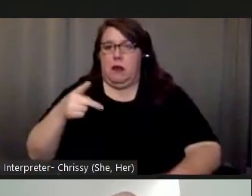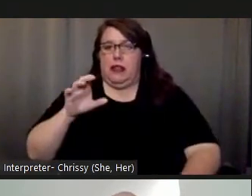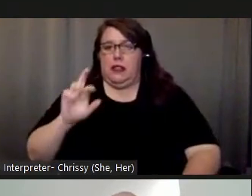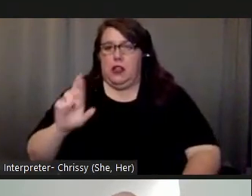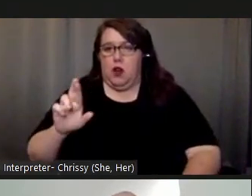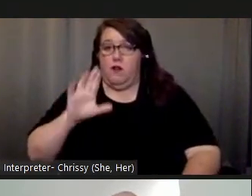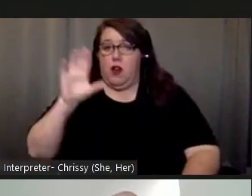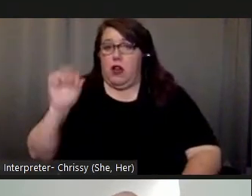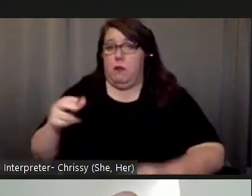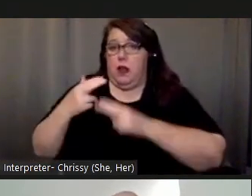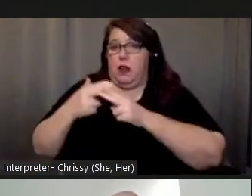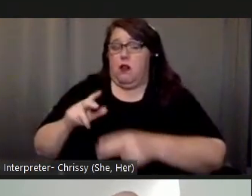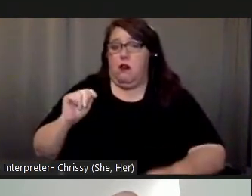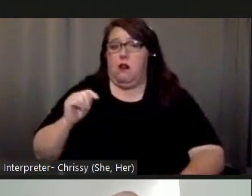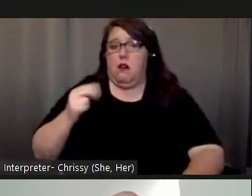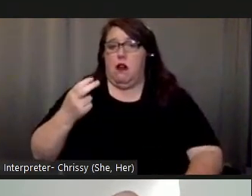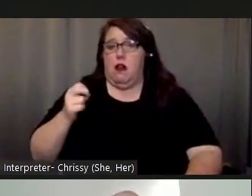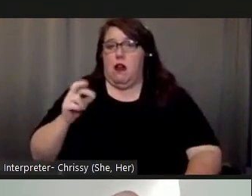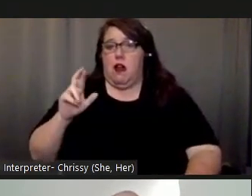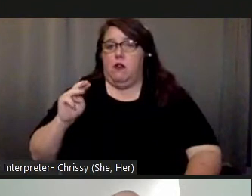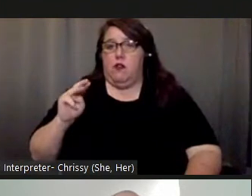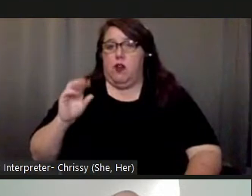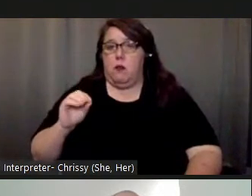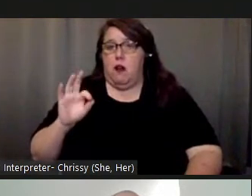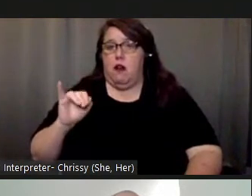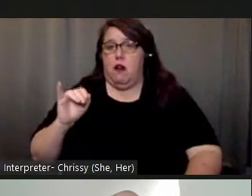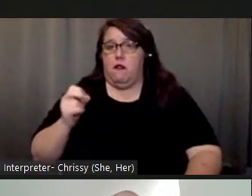company called Thermo Fisher and looking for this